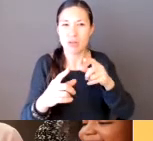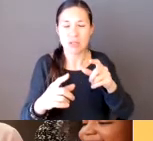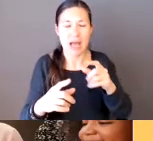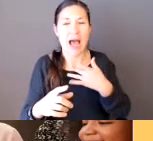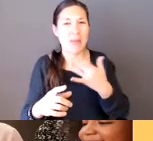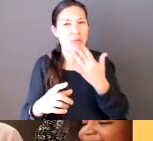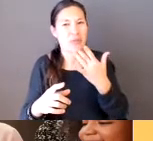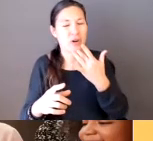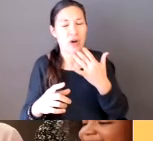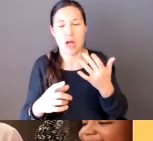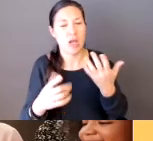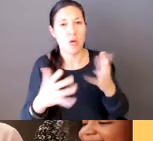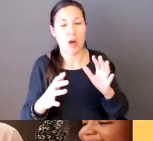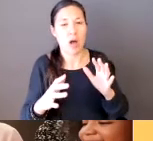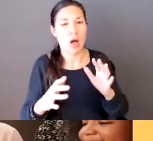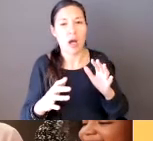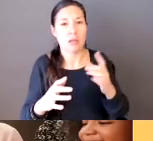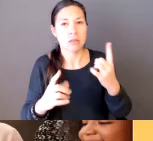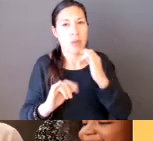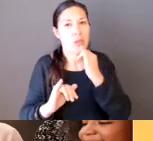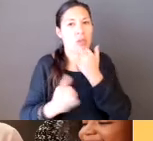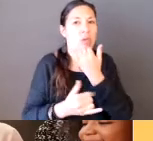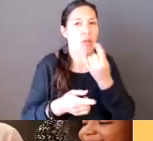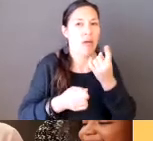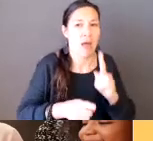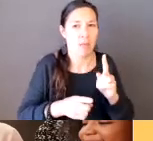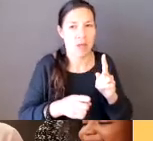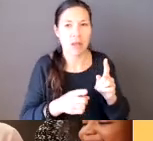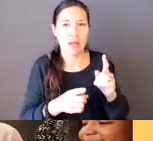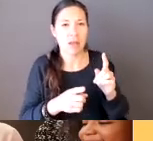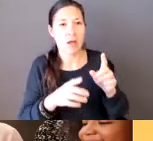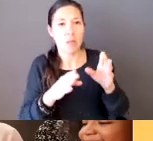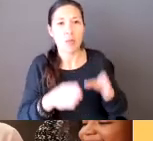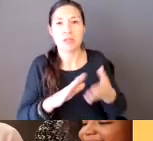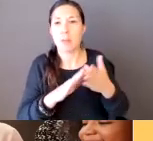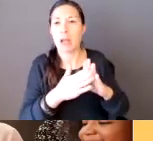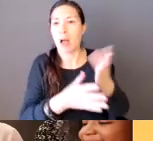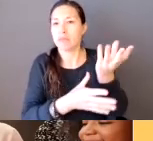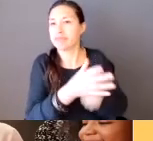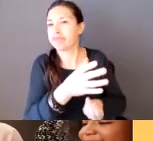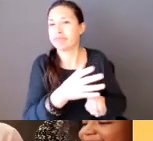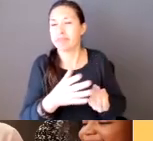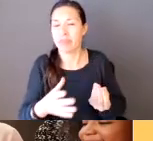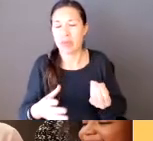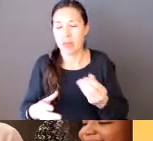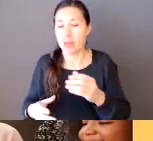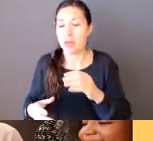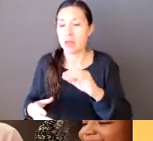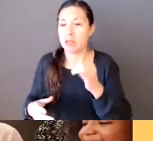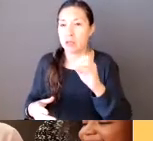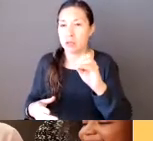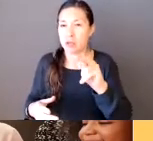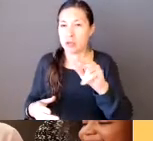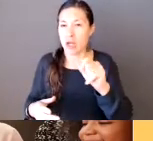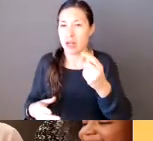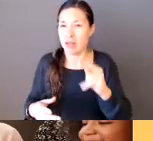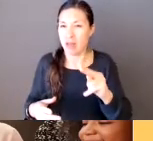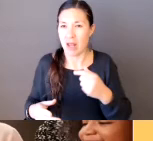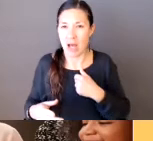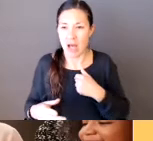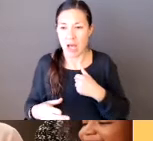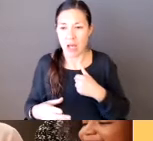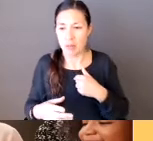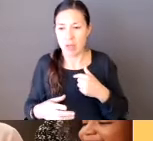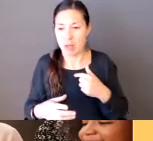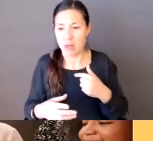through the cracks and we have the information that we I've been around for too long and have seen one too many things hit the media